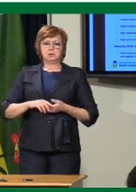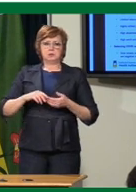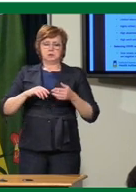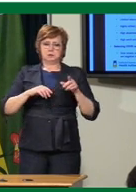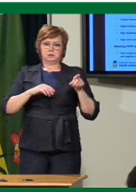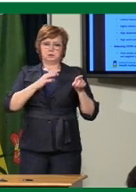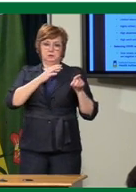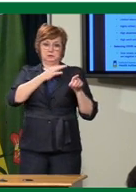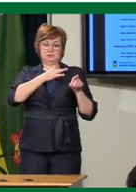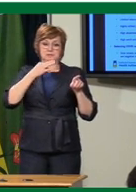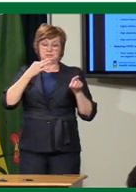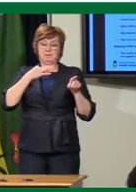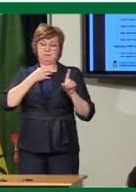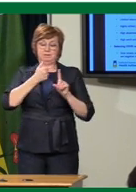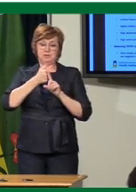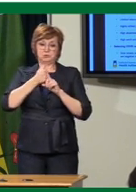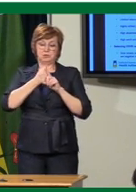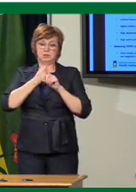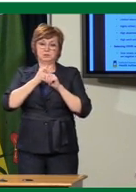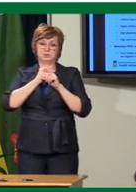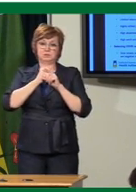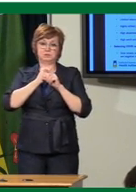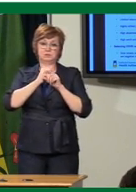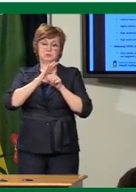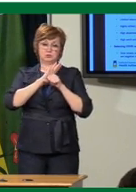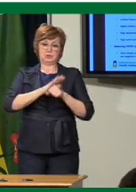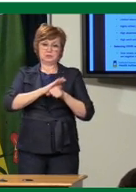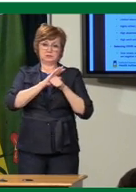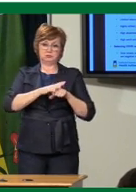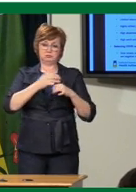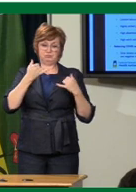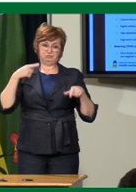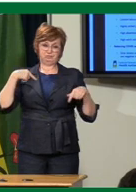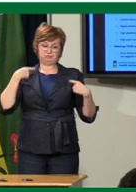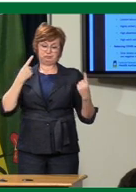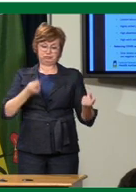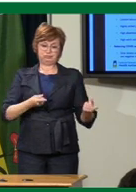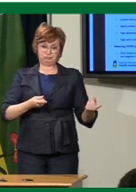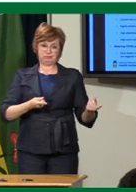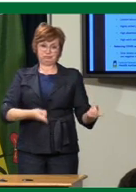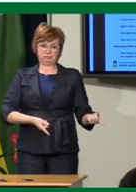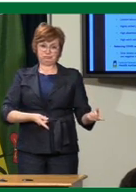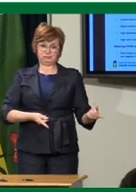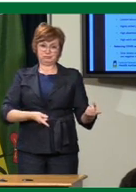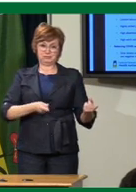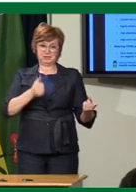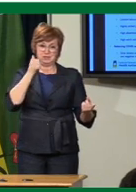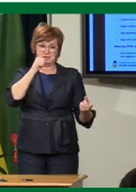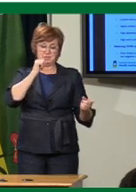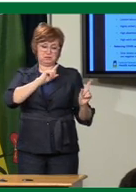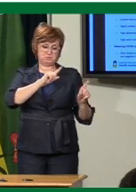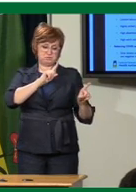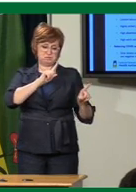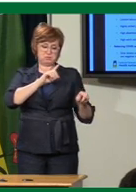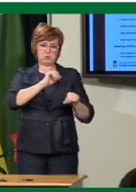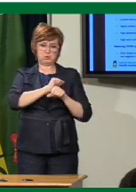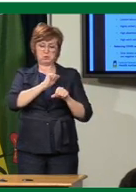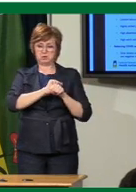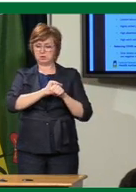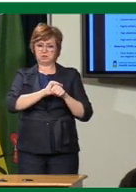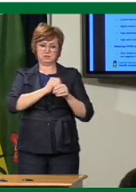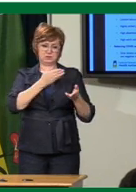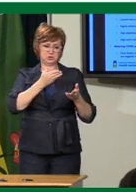frontline healthcare workers who come to work every day to serve our patients and residents in a very